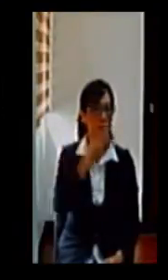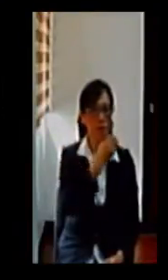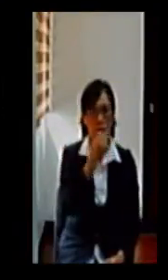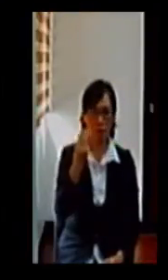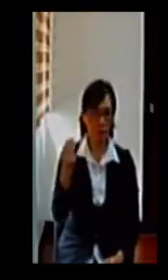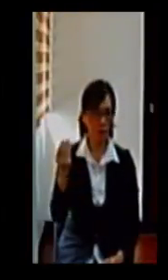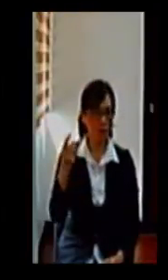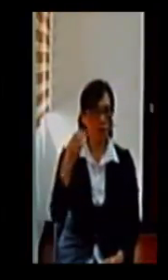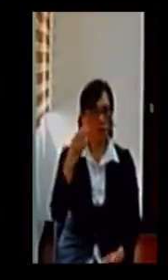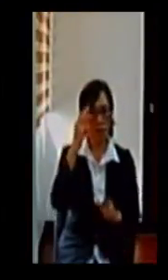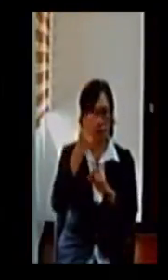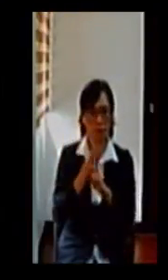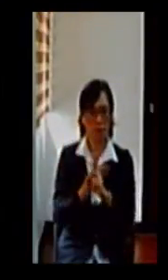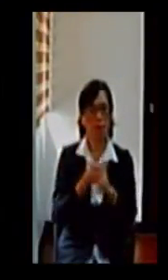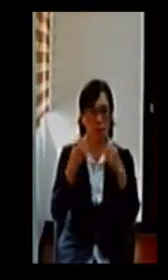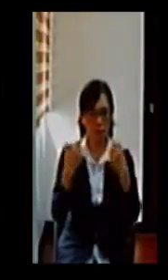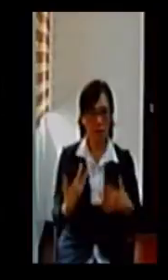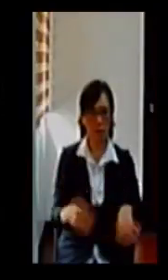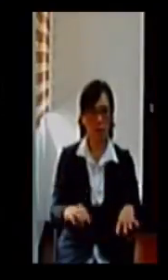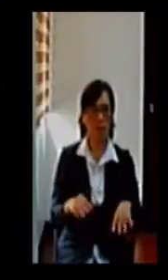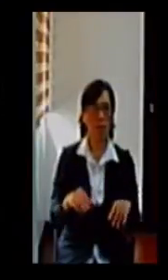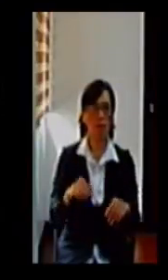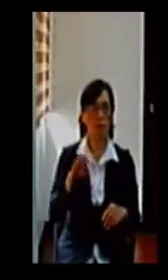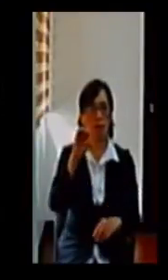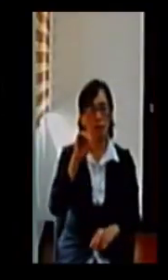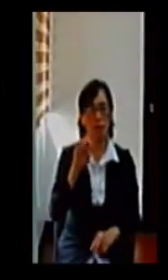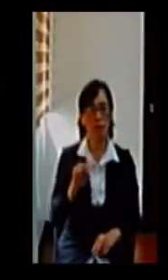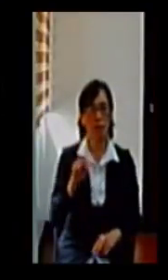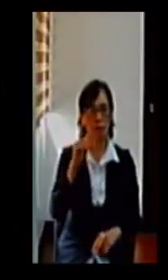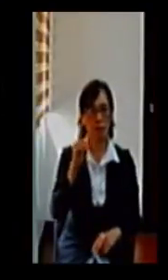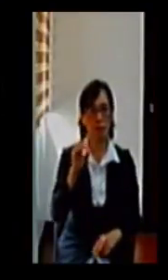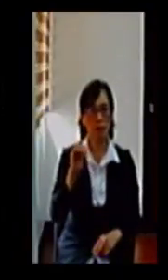a few months after Ondoy, busloads upon busloads